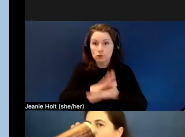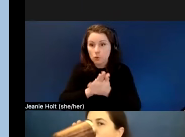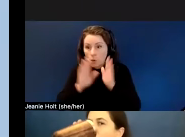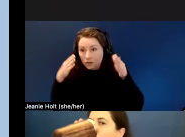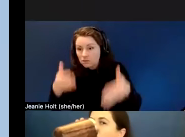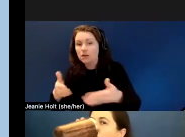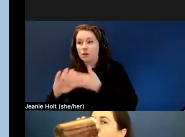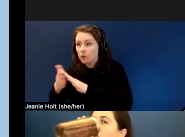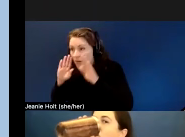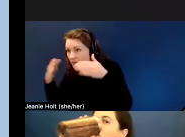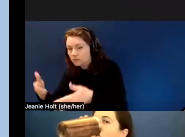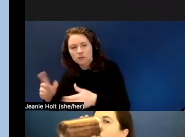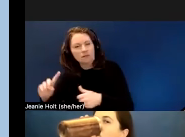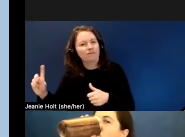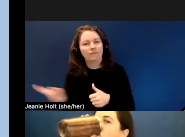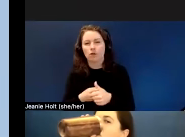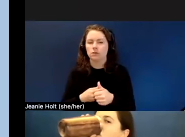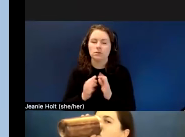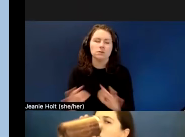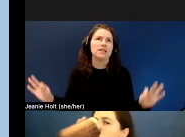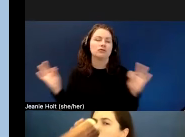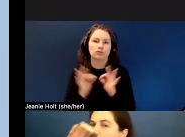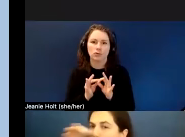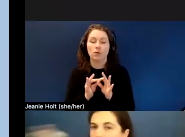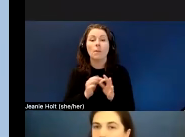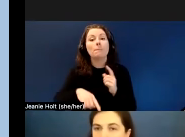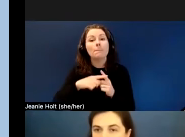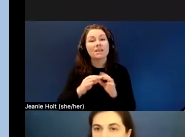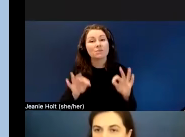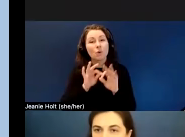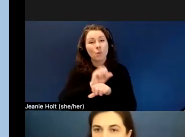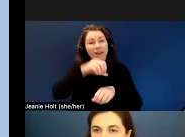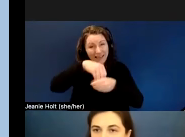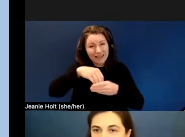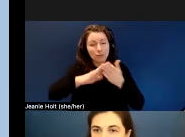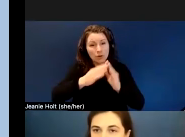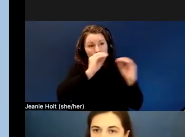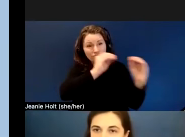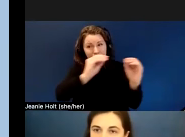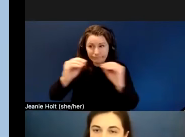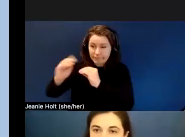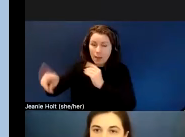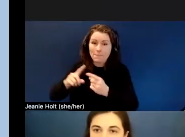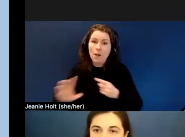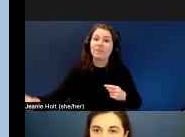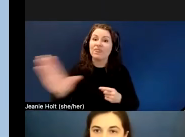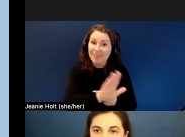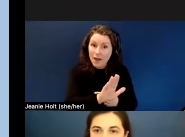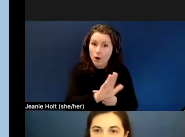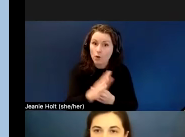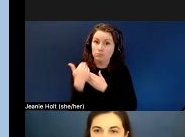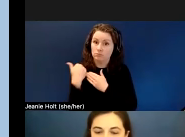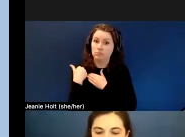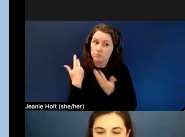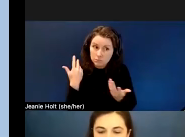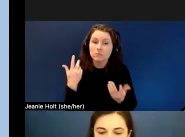is absolutely essential. And it's essential to work in the community to educate people about their stake in this, especially people that